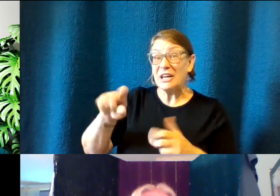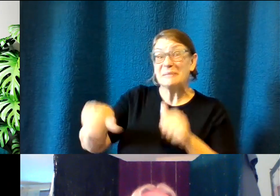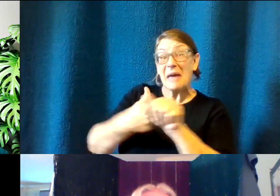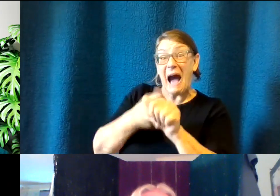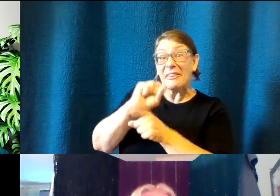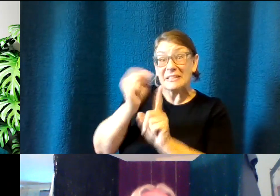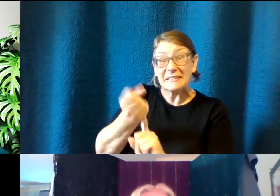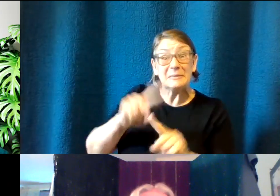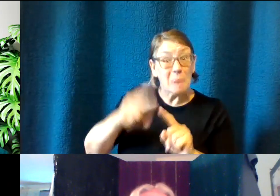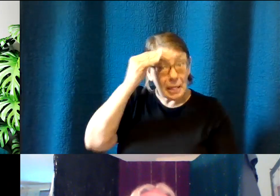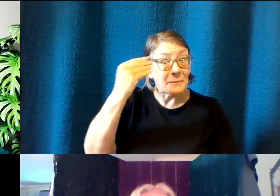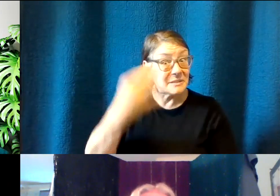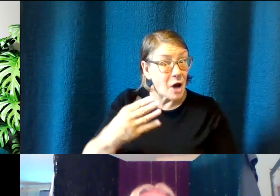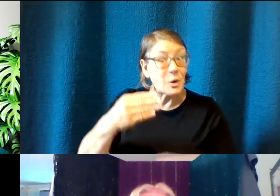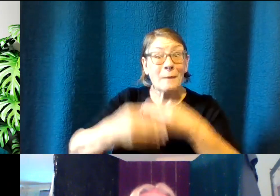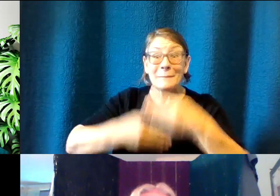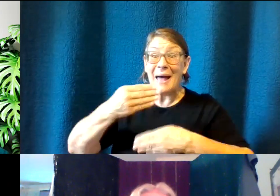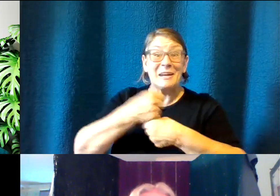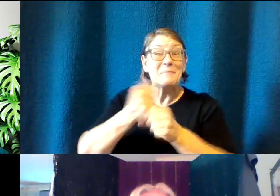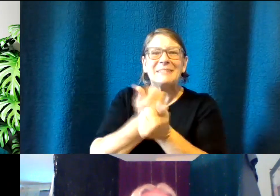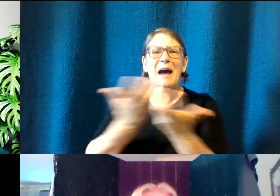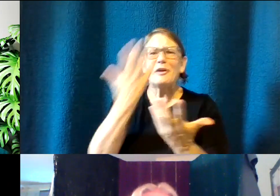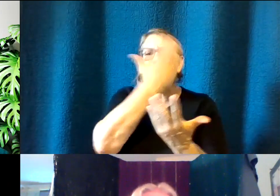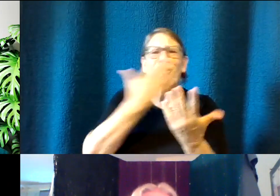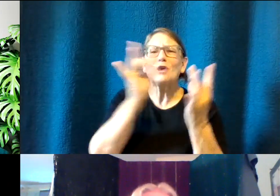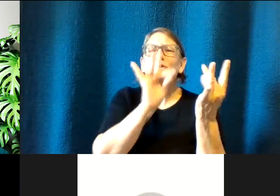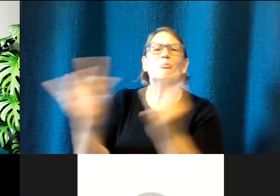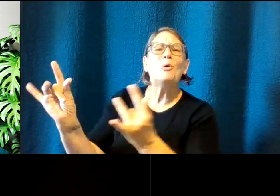but let me tell you, she's making everything look smooth for me. So.